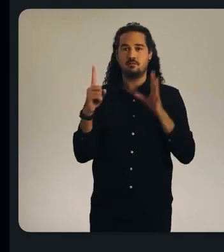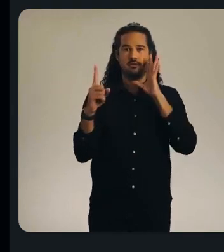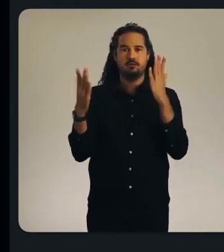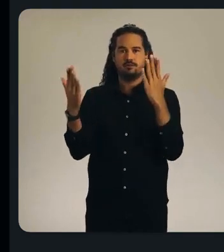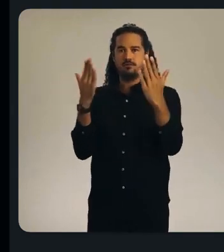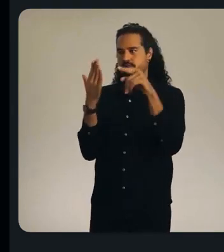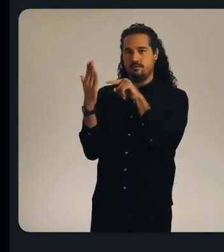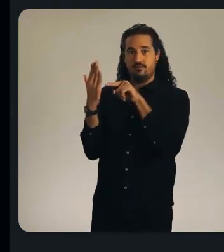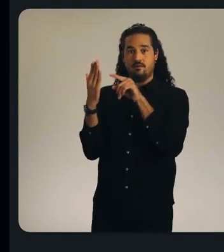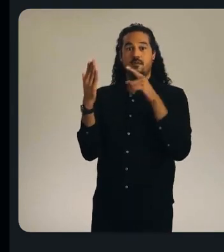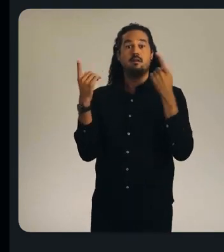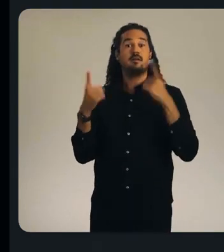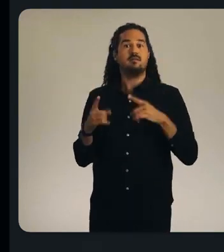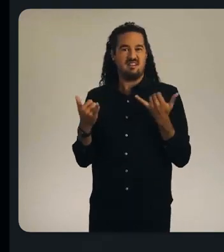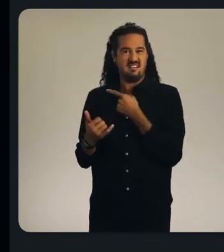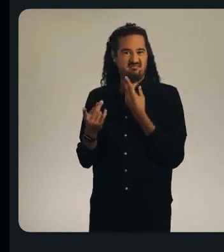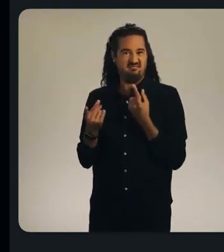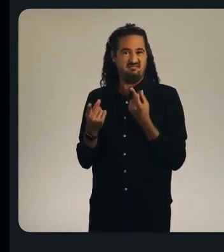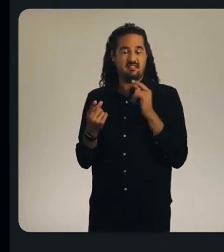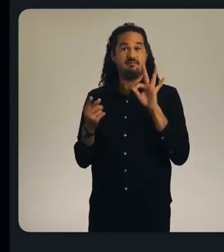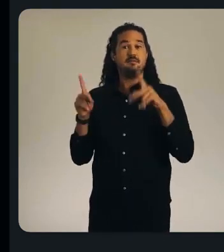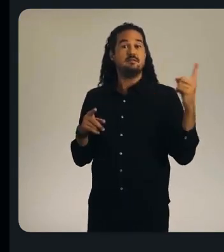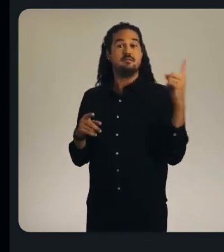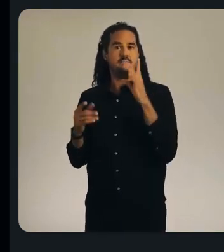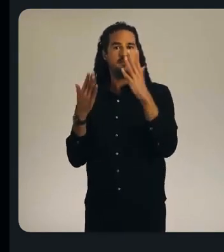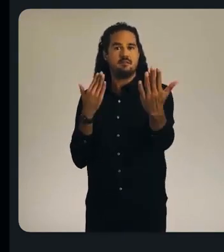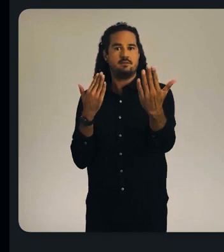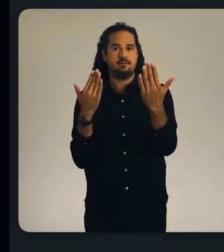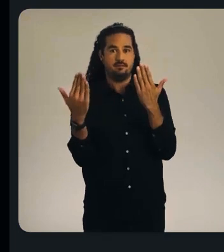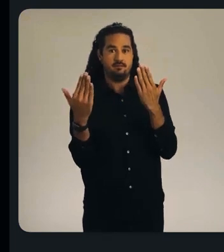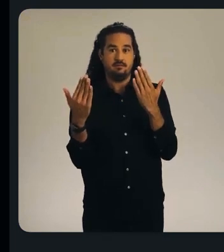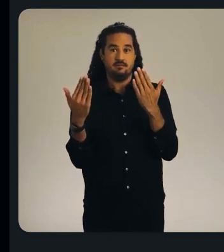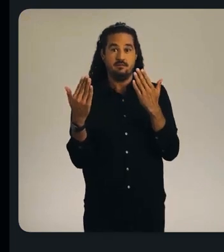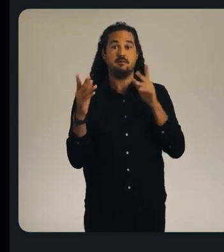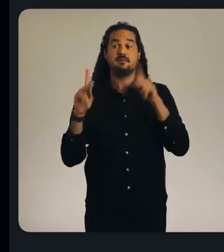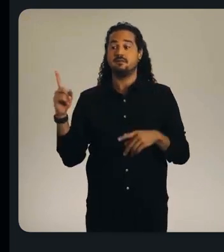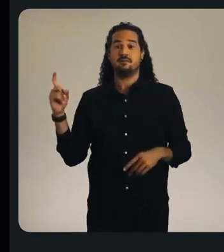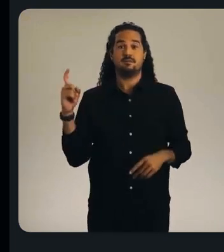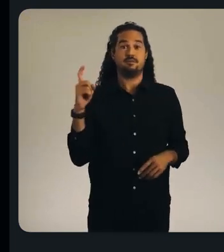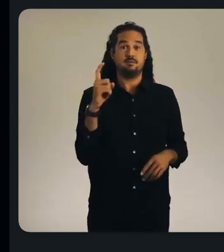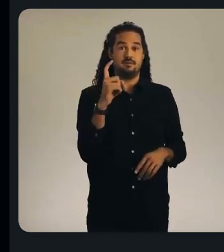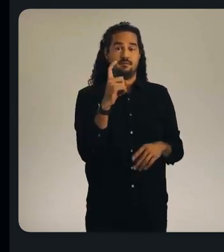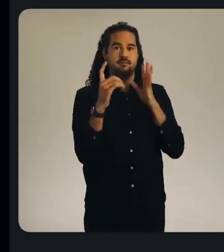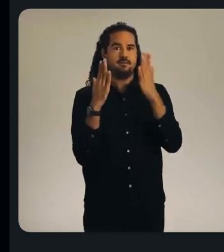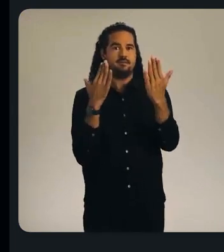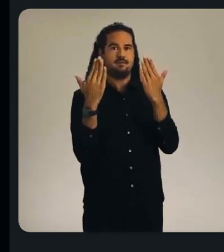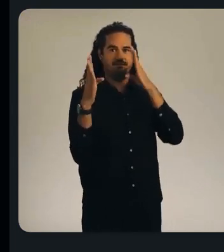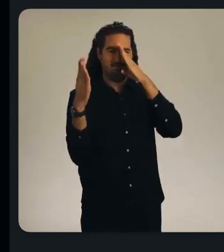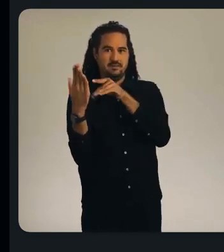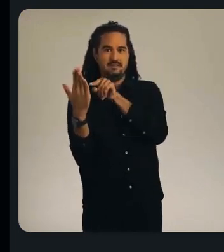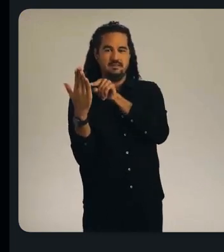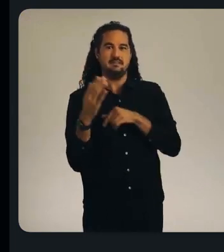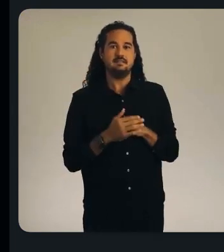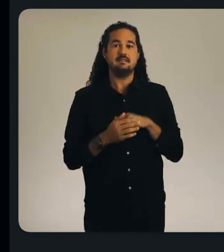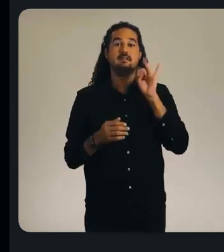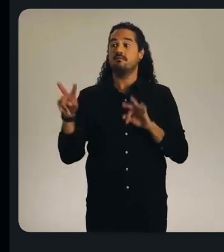automatically in real time, like from one subject to another. Cinematic mode anticipates when a subject is about to enter the frame and intelligently racks focus to them when they do. And